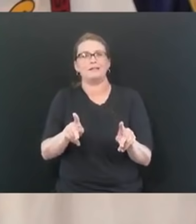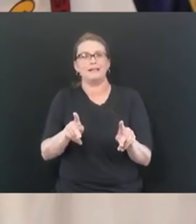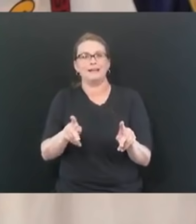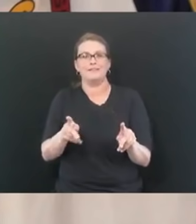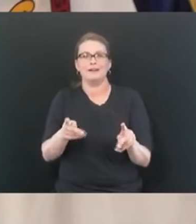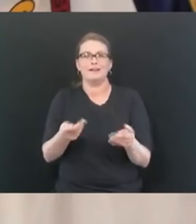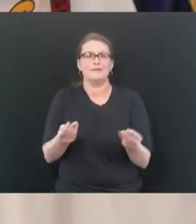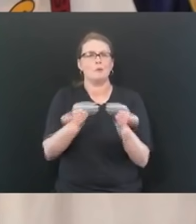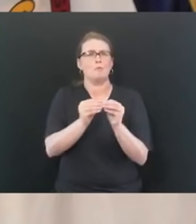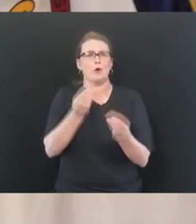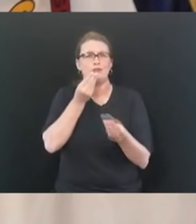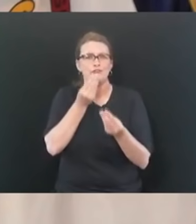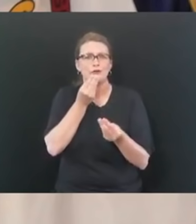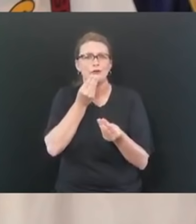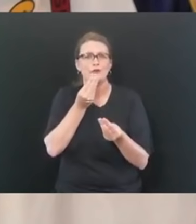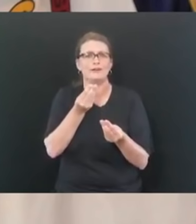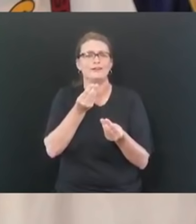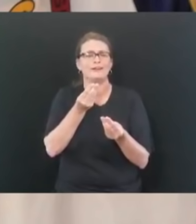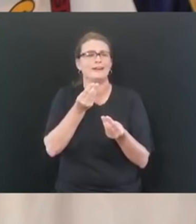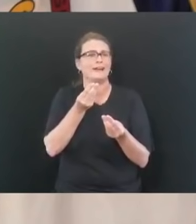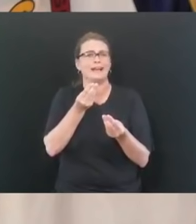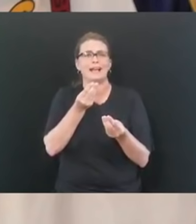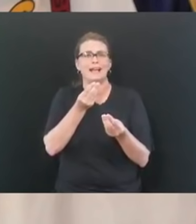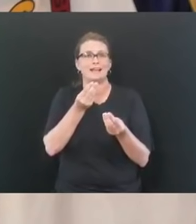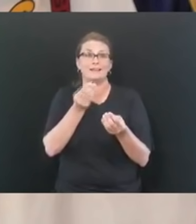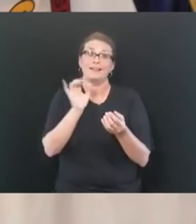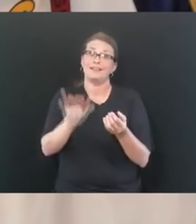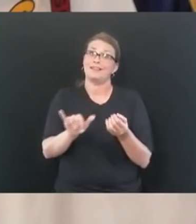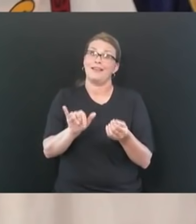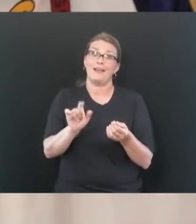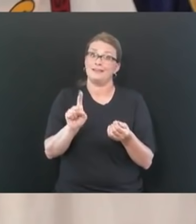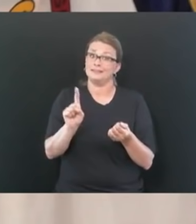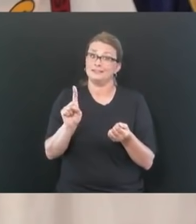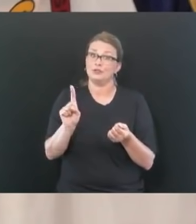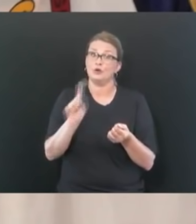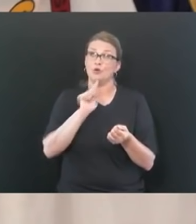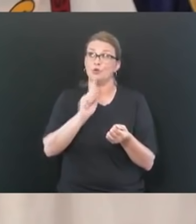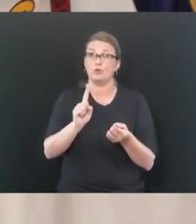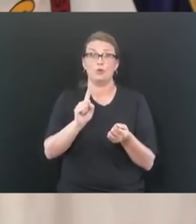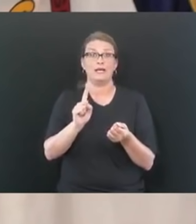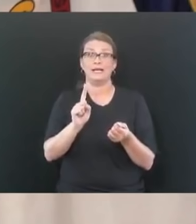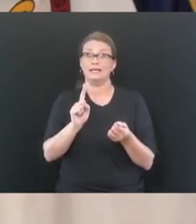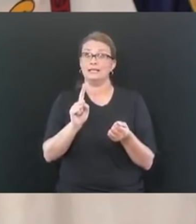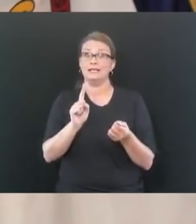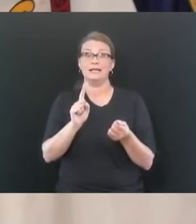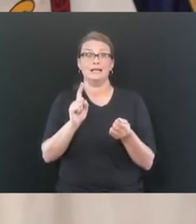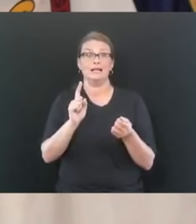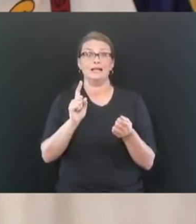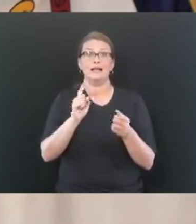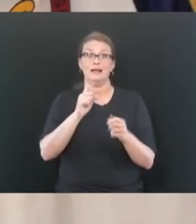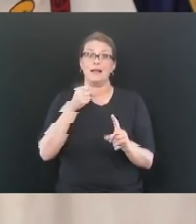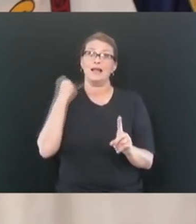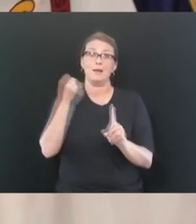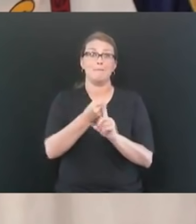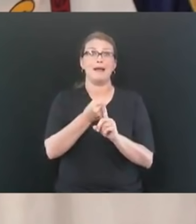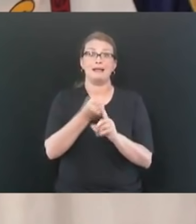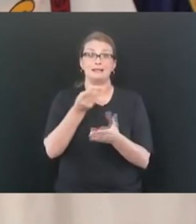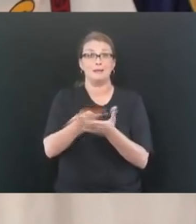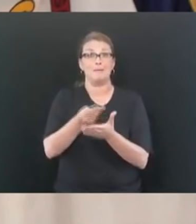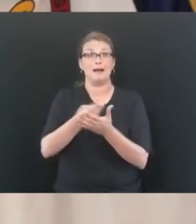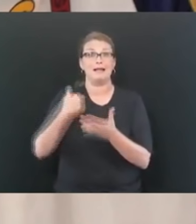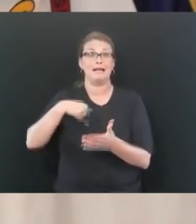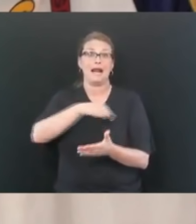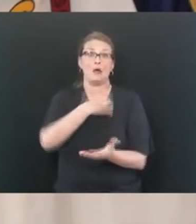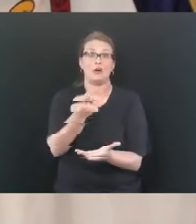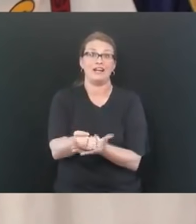extra food and everything. And not only that, that's got to be, you know, the multiplier effect of those dollars in our economy is really important.